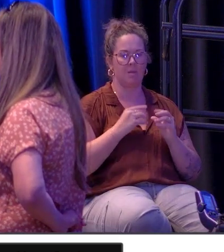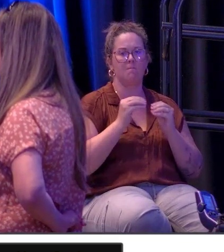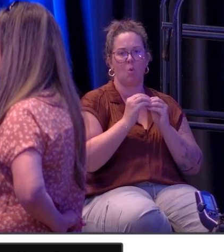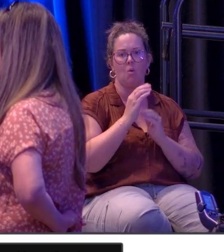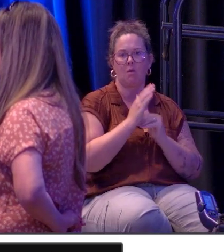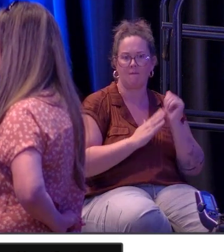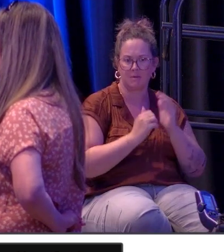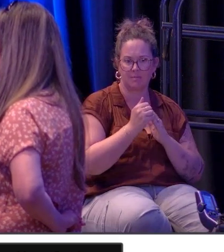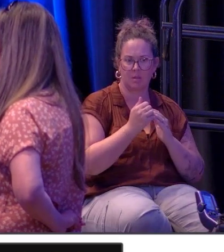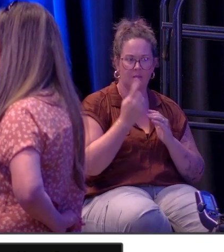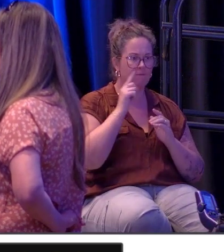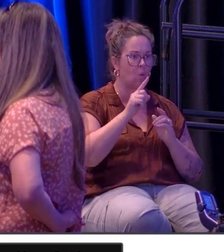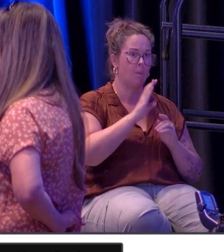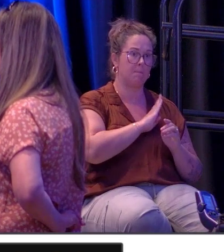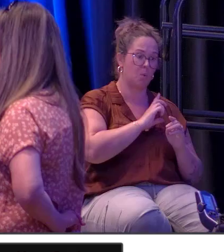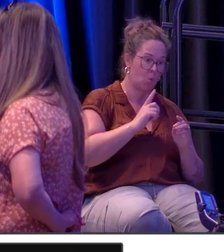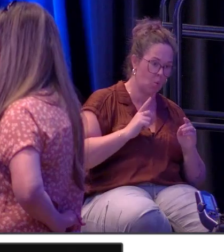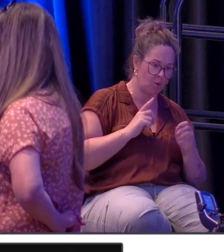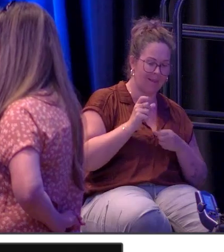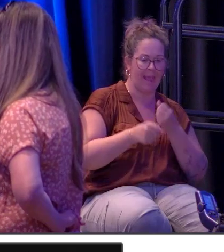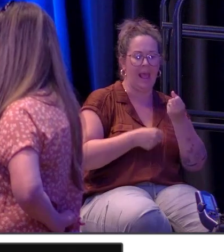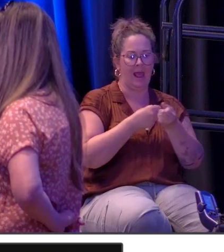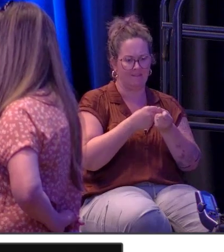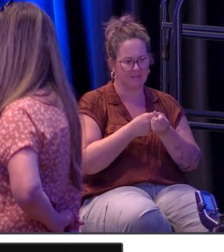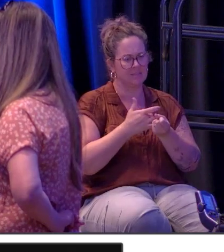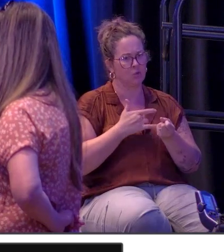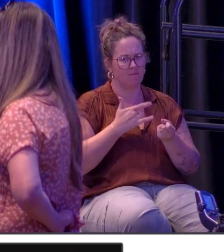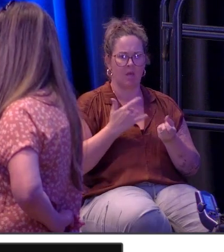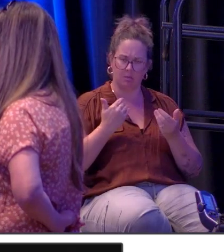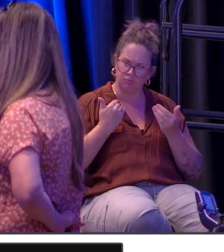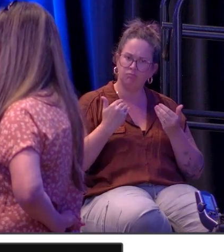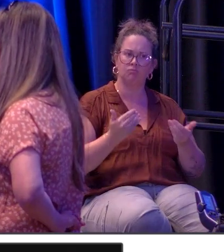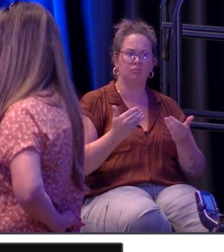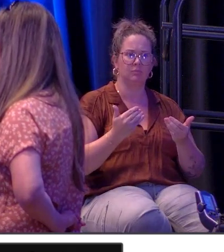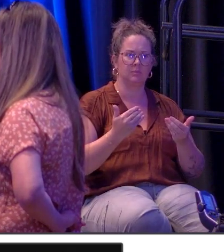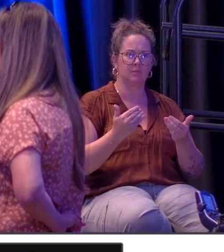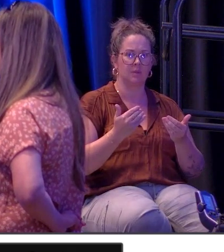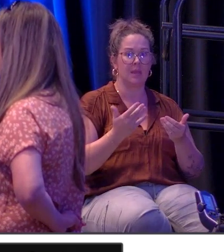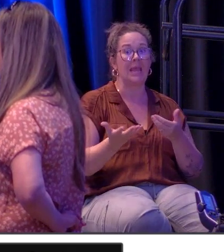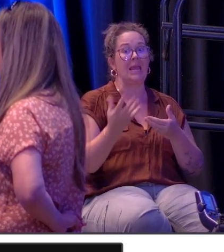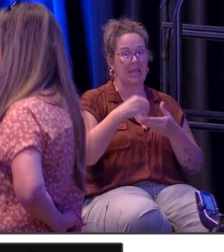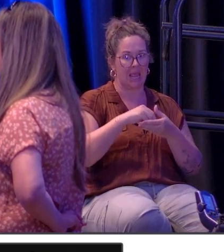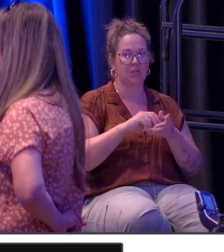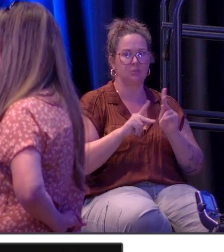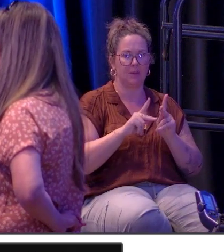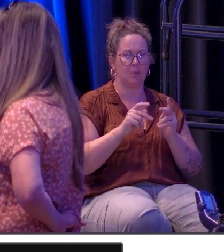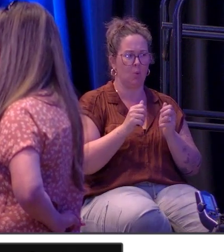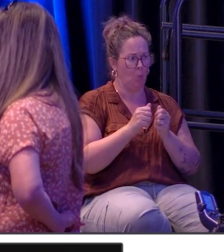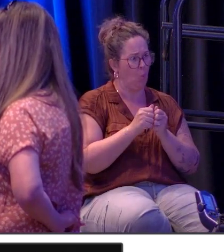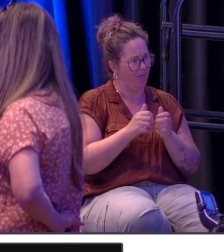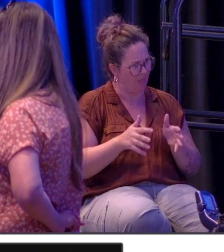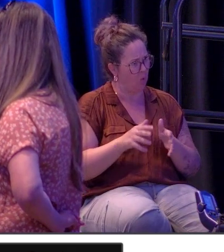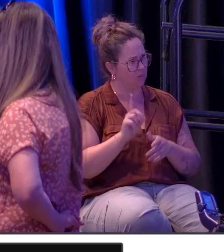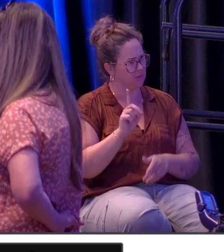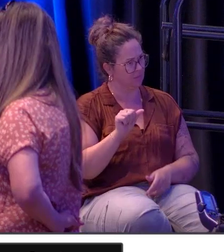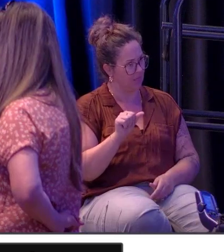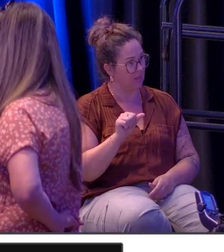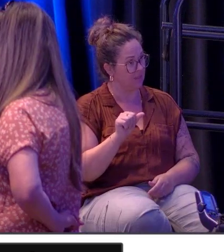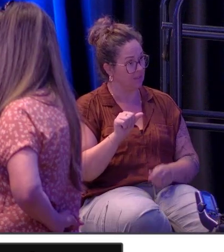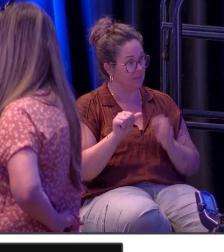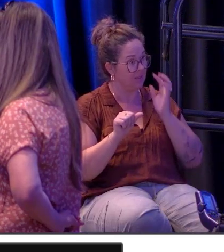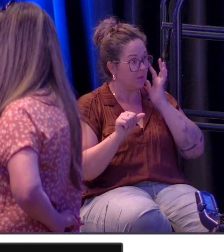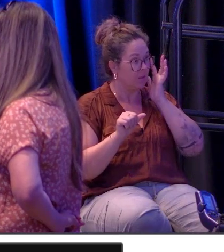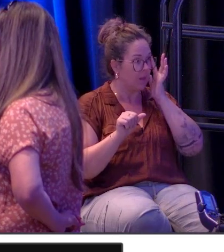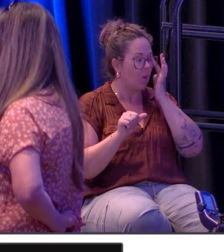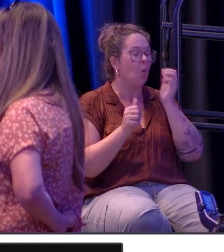my advocates to not be afraid to engage others without disabilities on what those with disabilities need to be